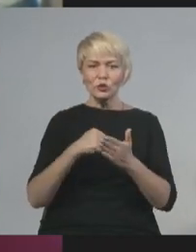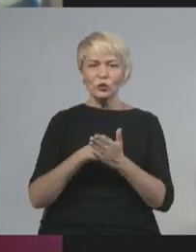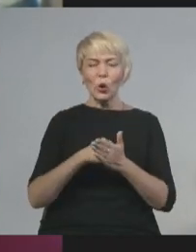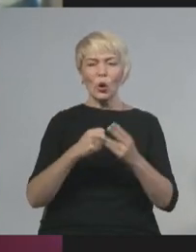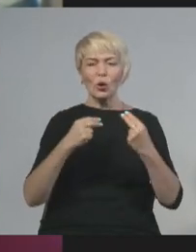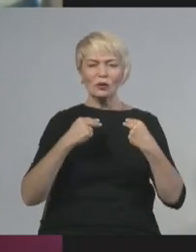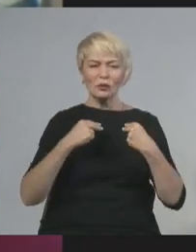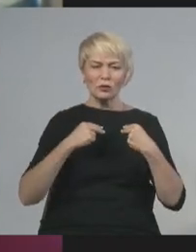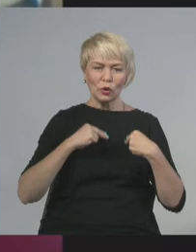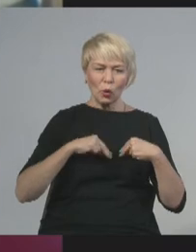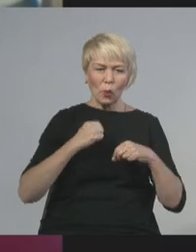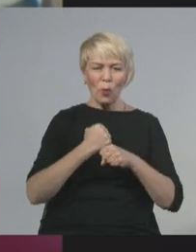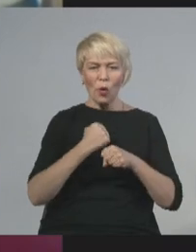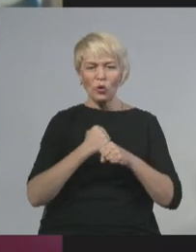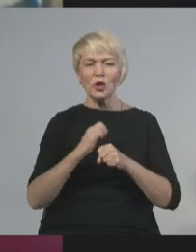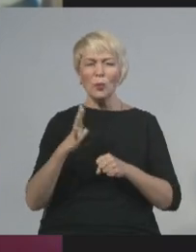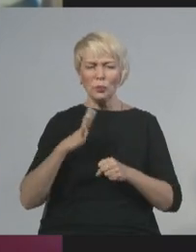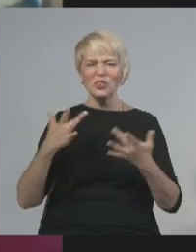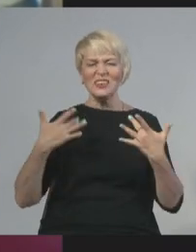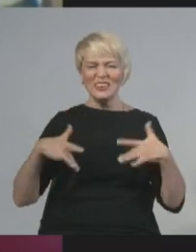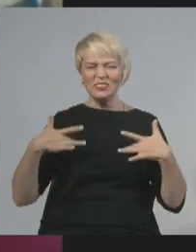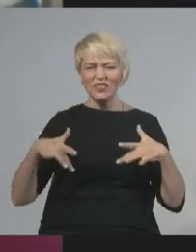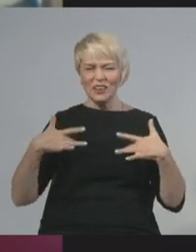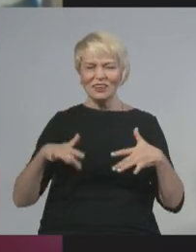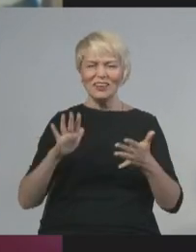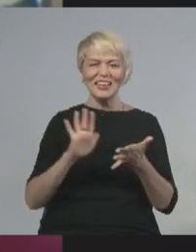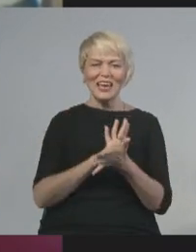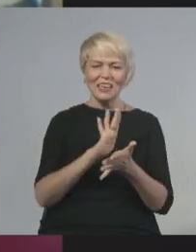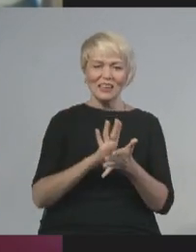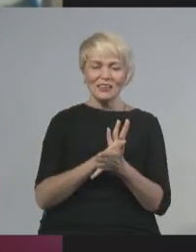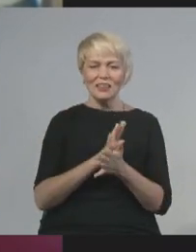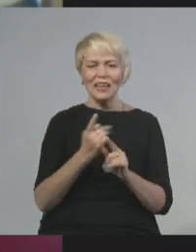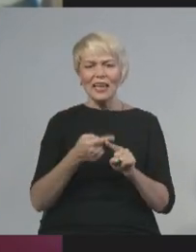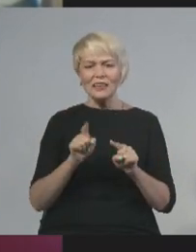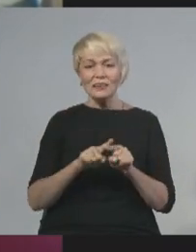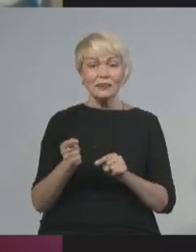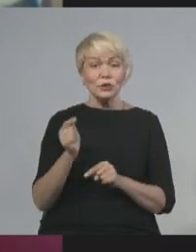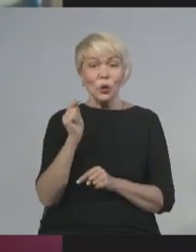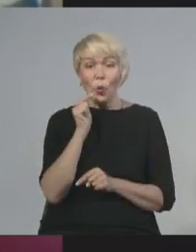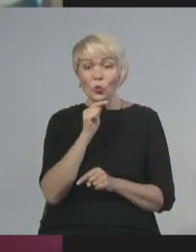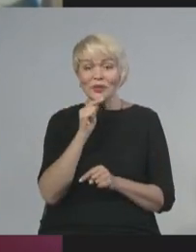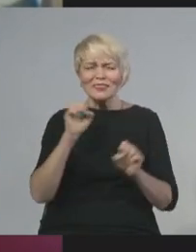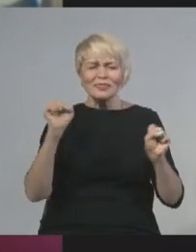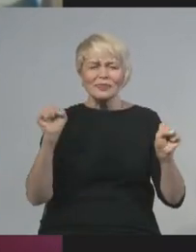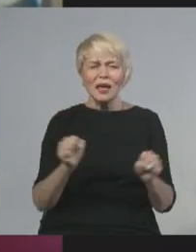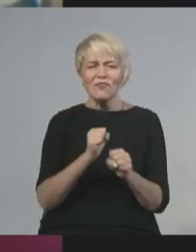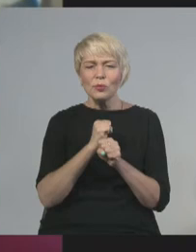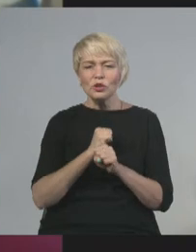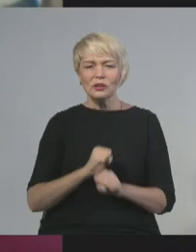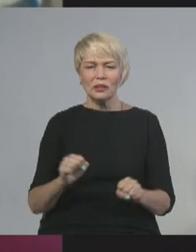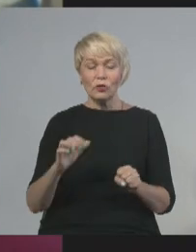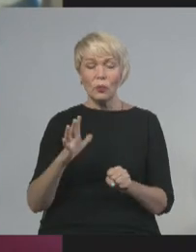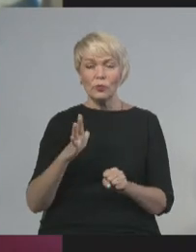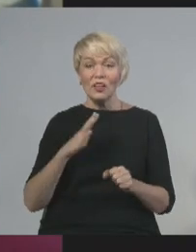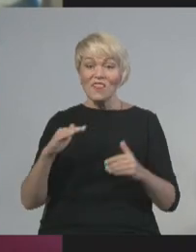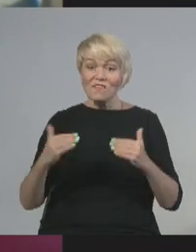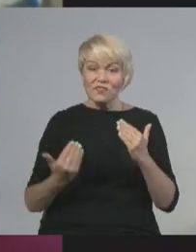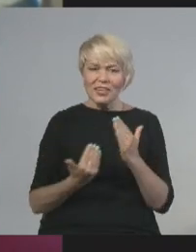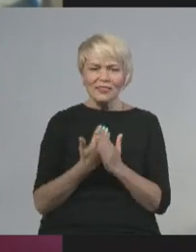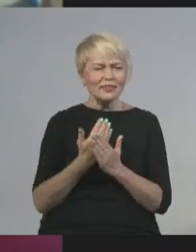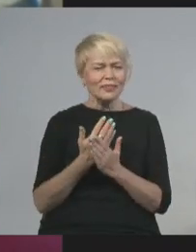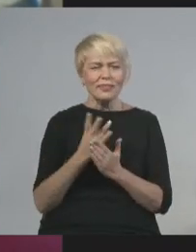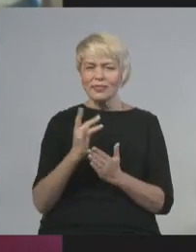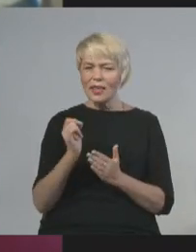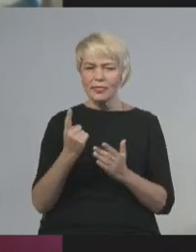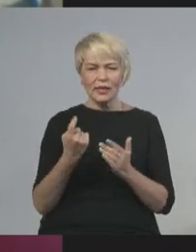but but but this is unavoidable so like i say it's not 100 there yet but uh but it's it